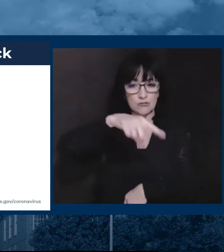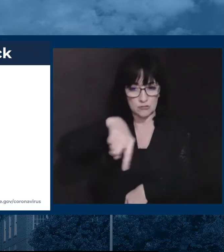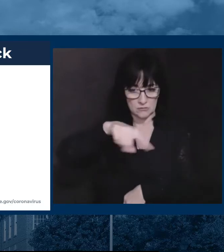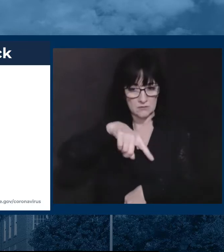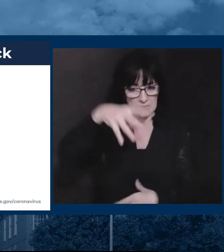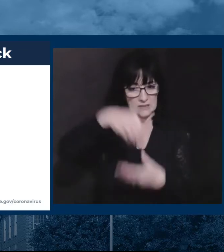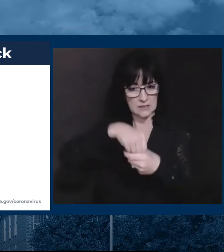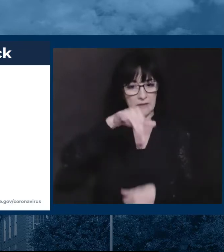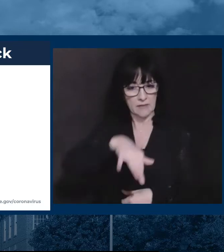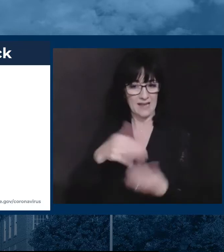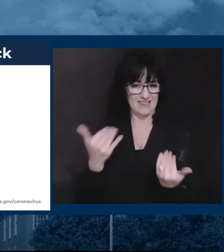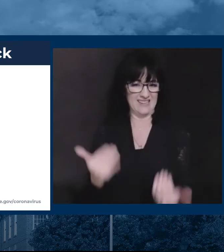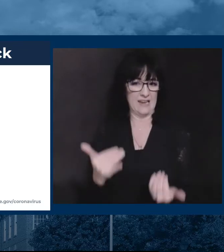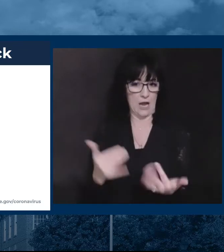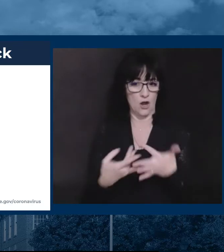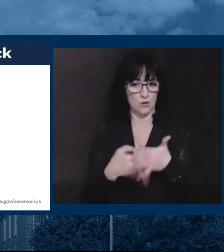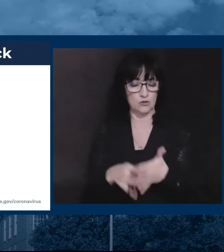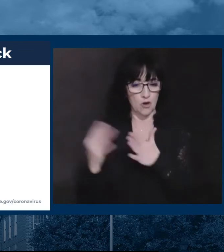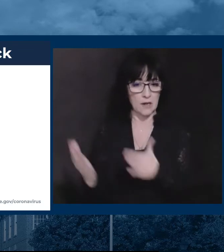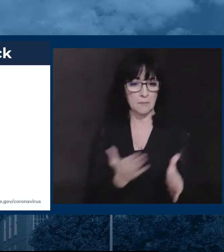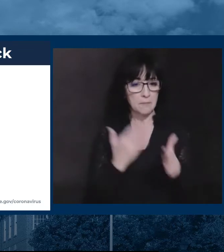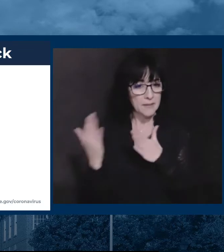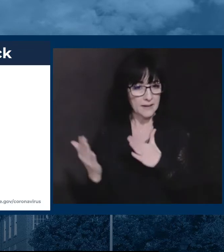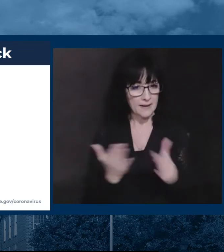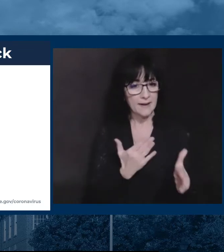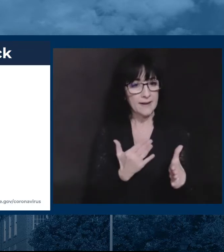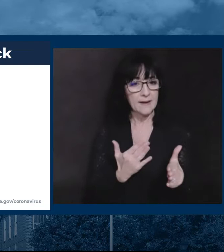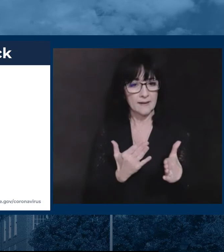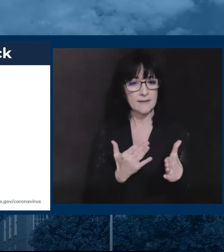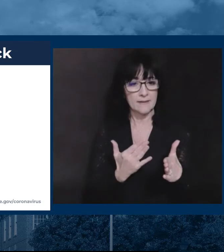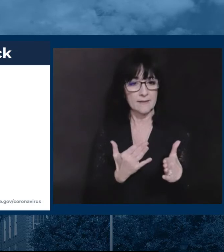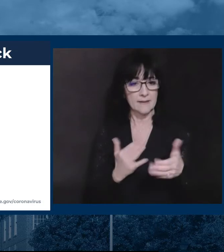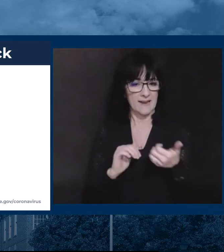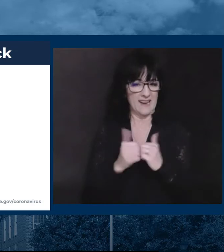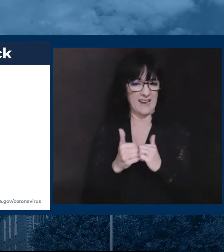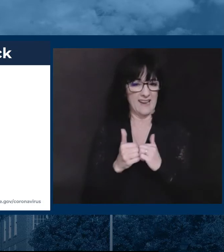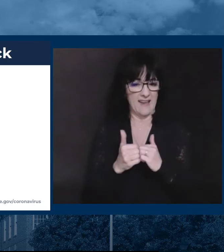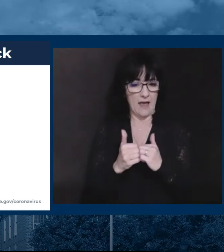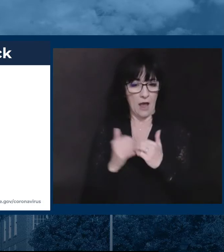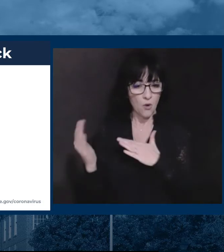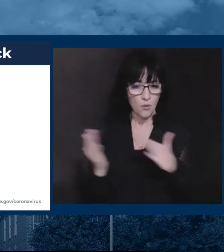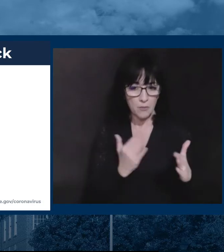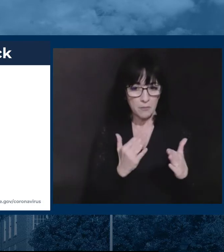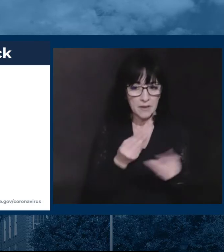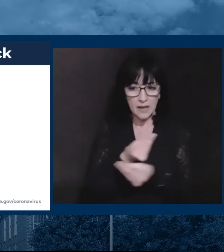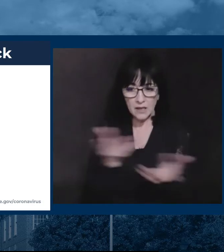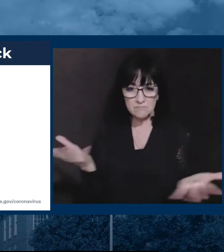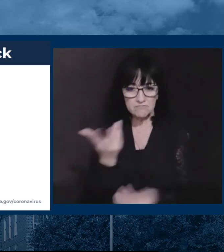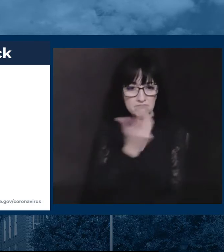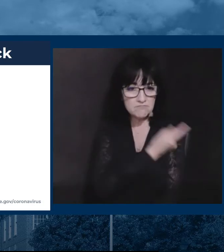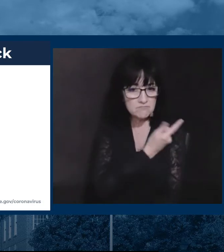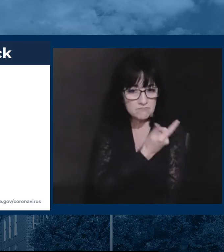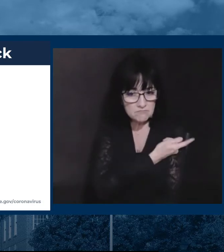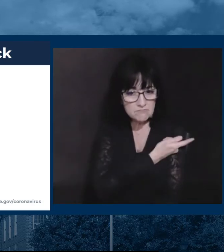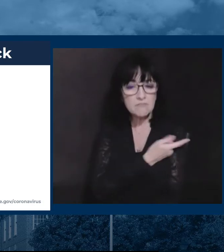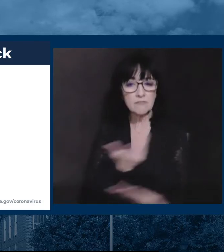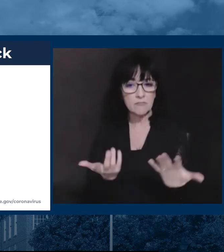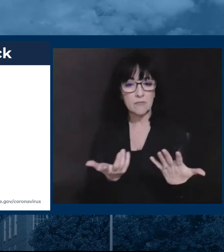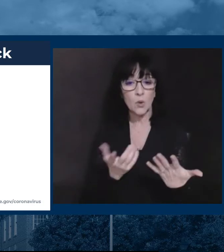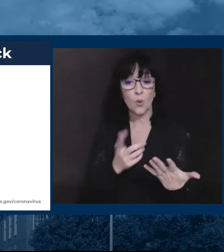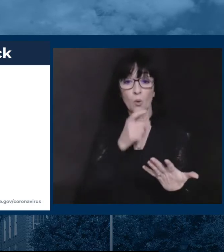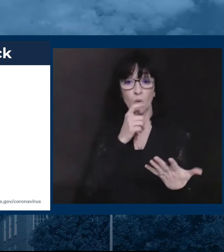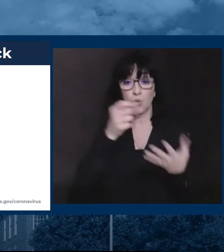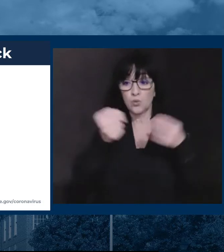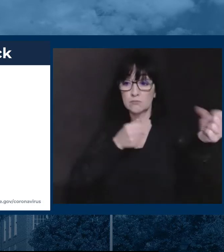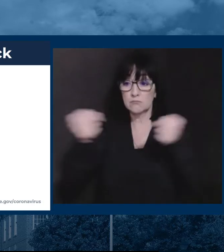of having conversations about the preliminary structure of plans, and then districts will work with the prioritization once we